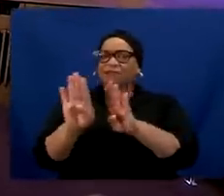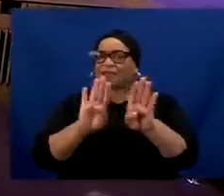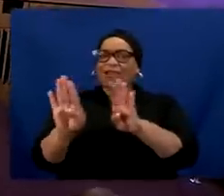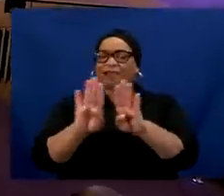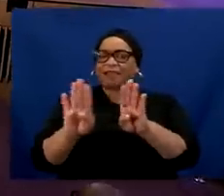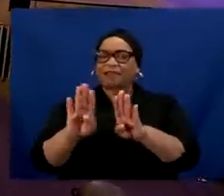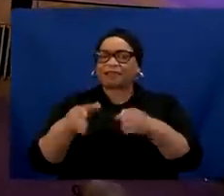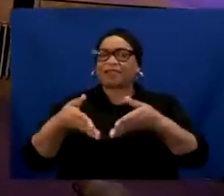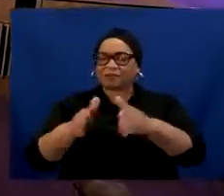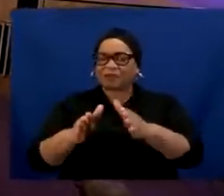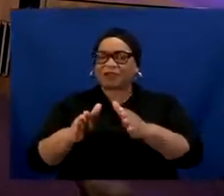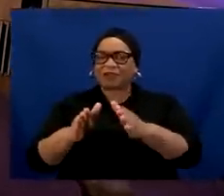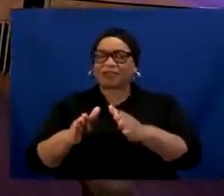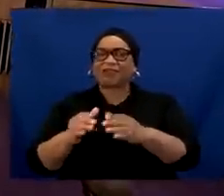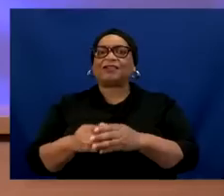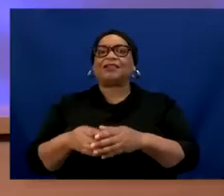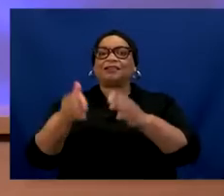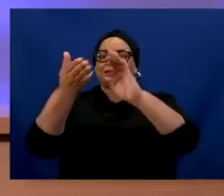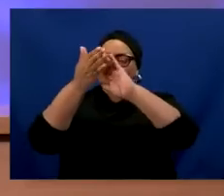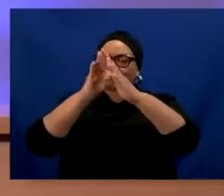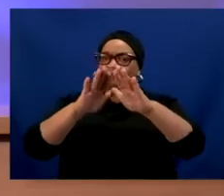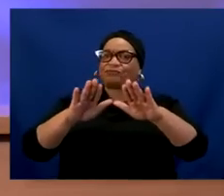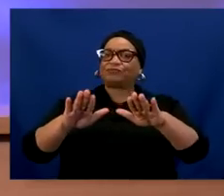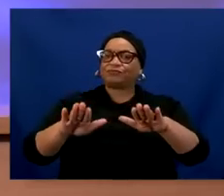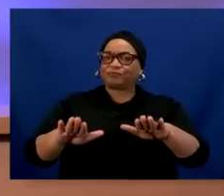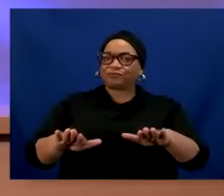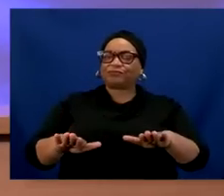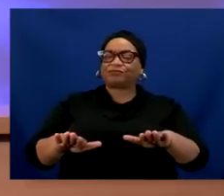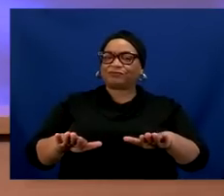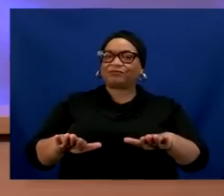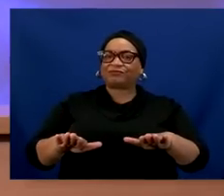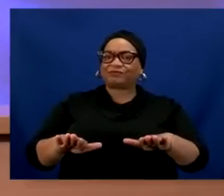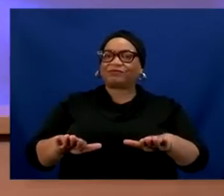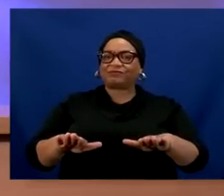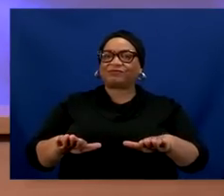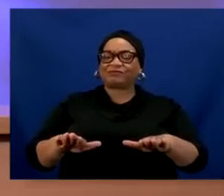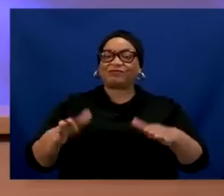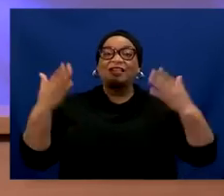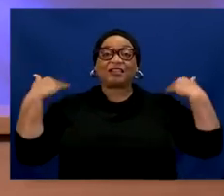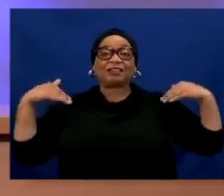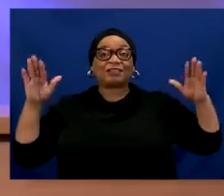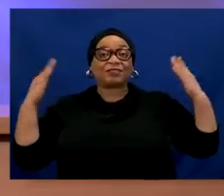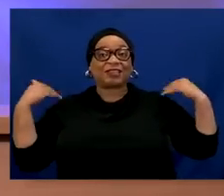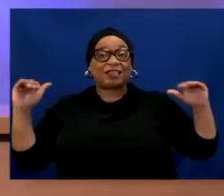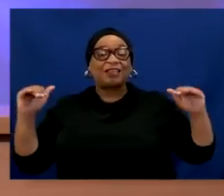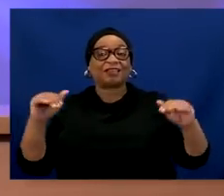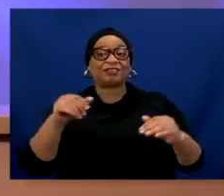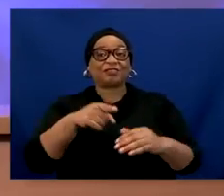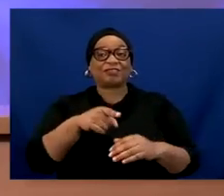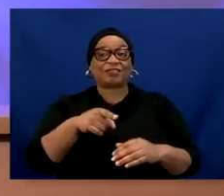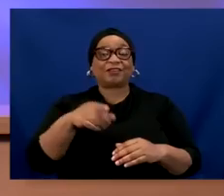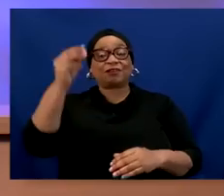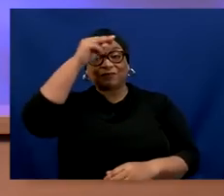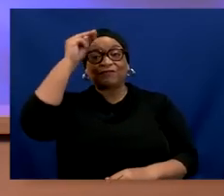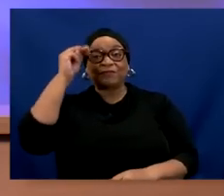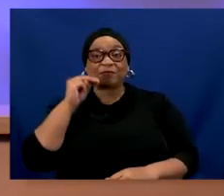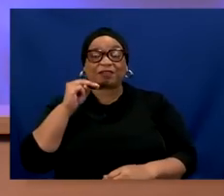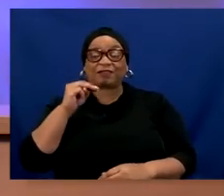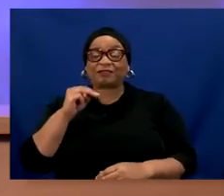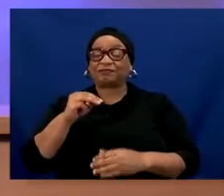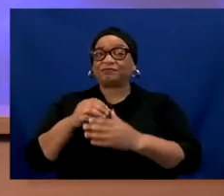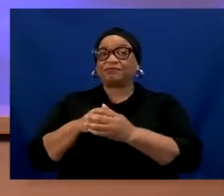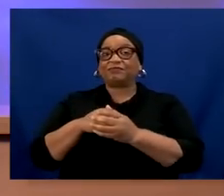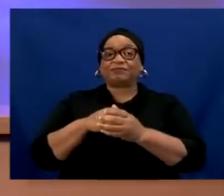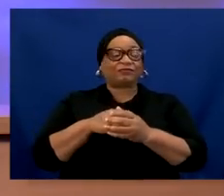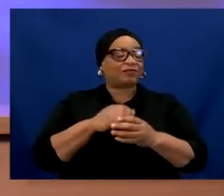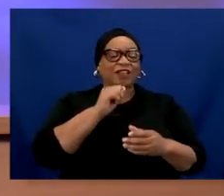Stop thinking like that. And he says, calm down. I got you. I got you. I know where you are. I know what you need. I've got you. He says, the